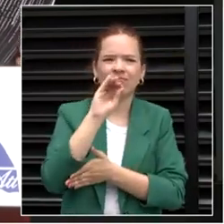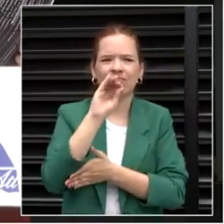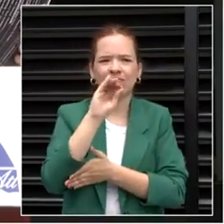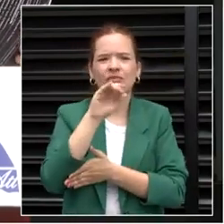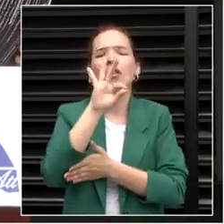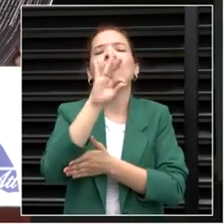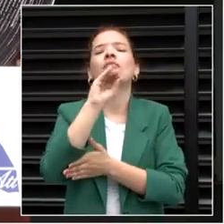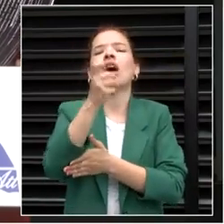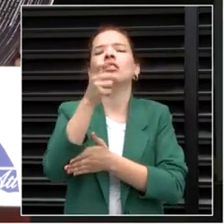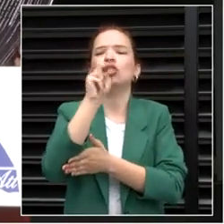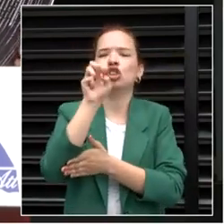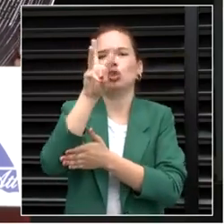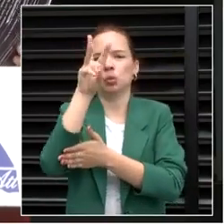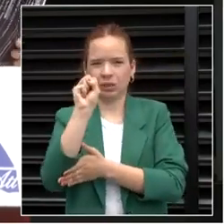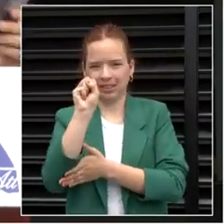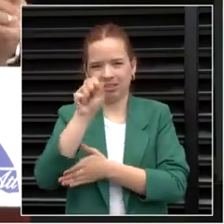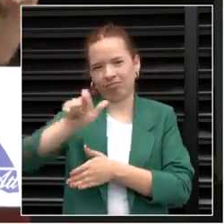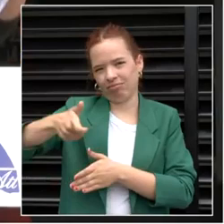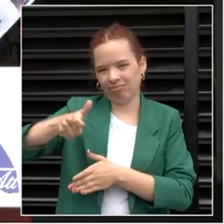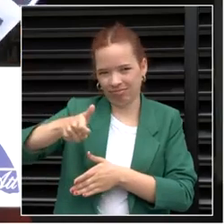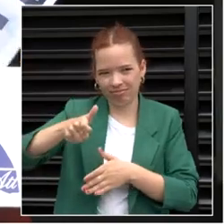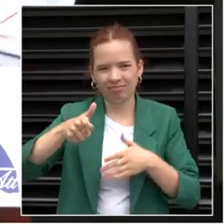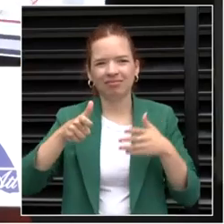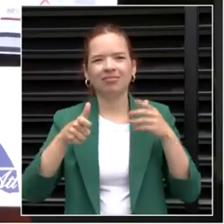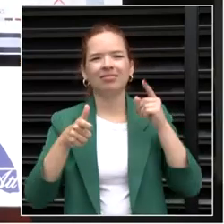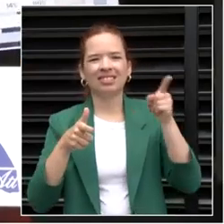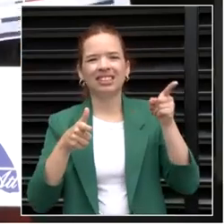Will the Atlantis be ready for its first show?